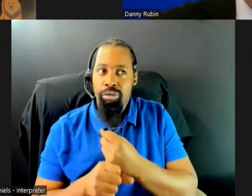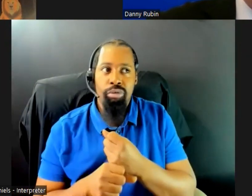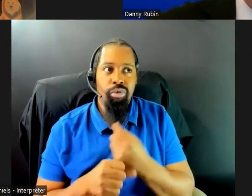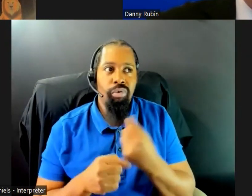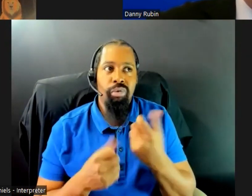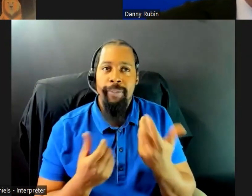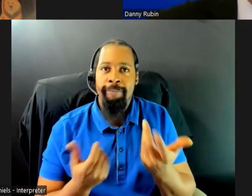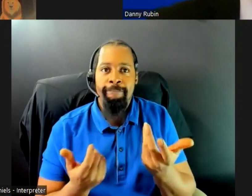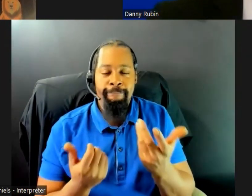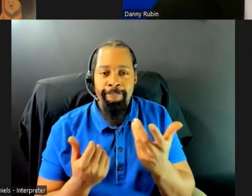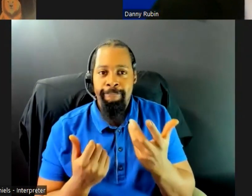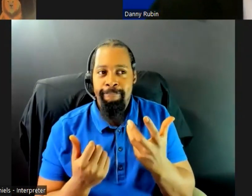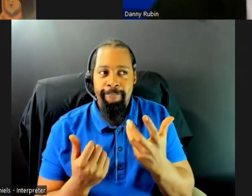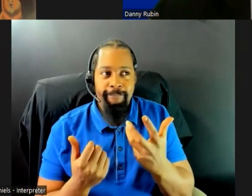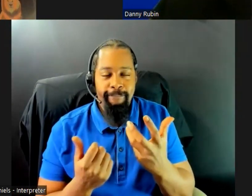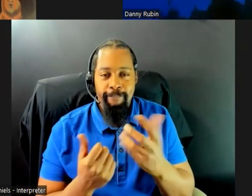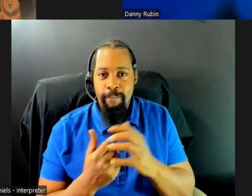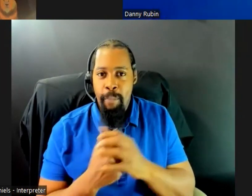It's a very